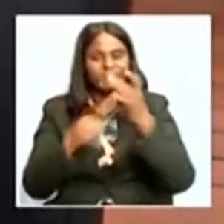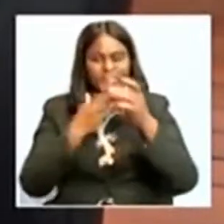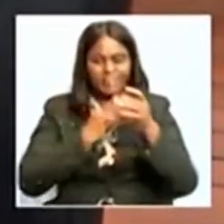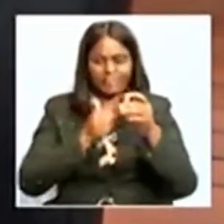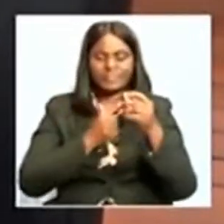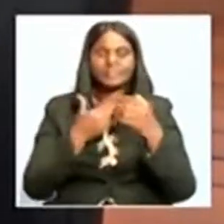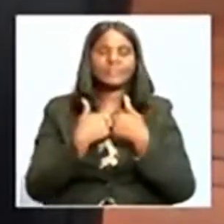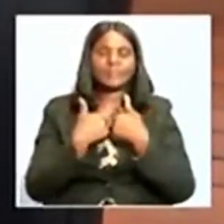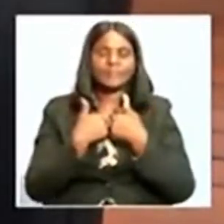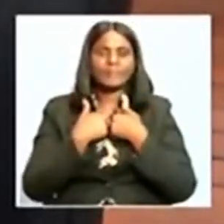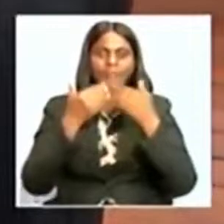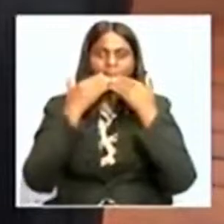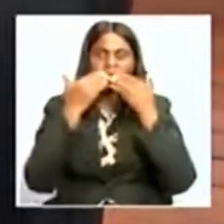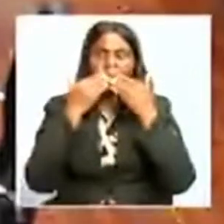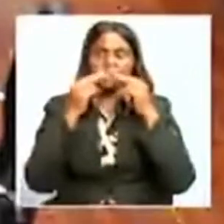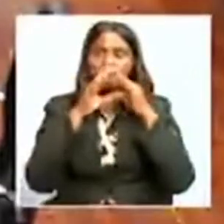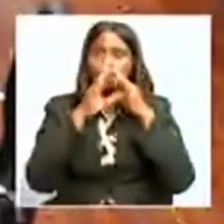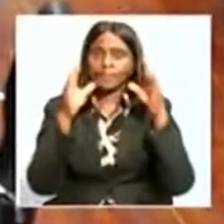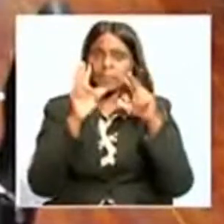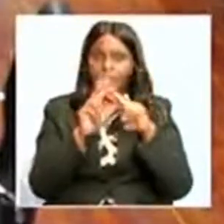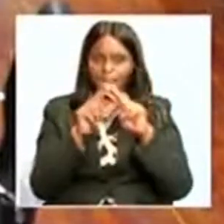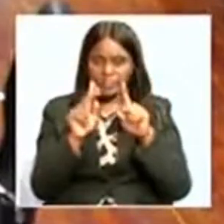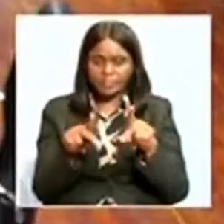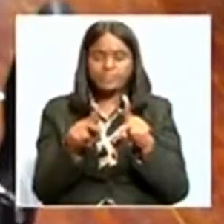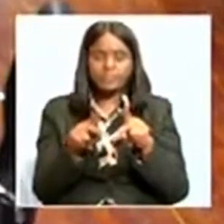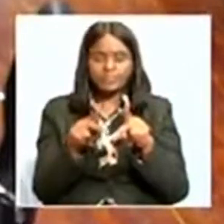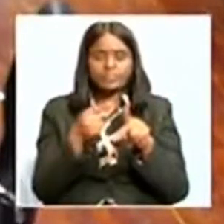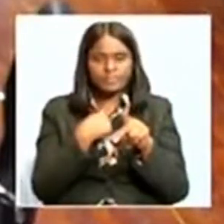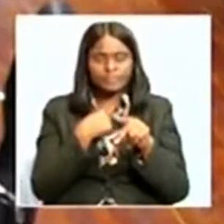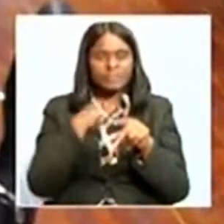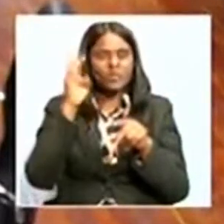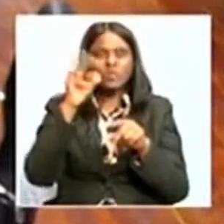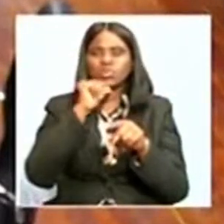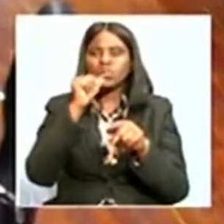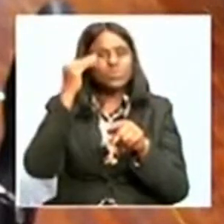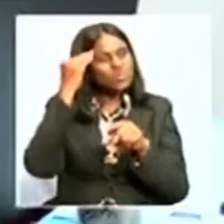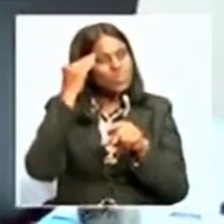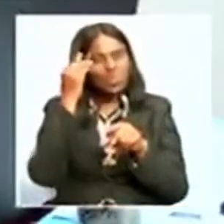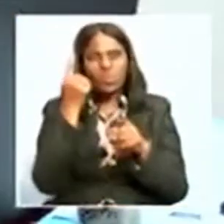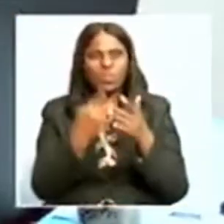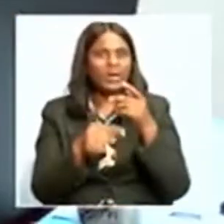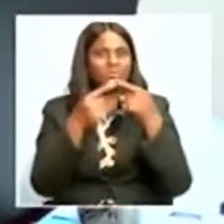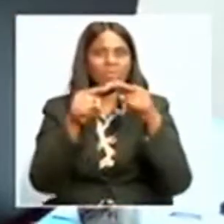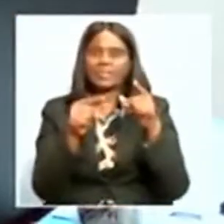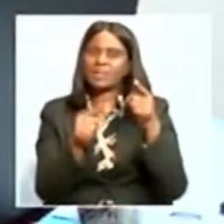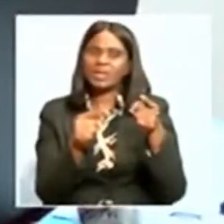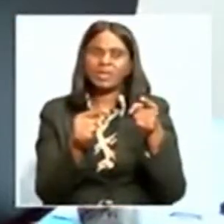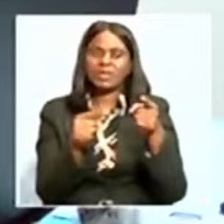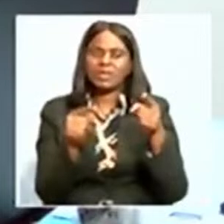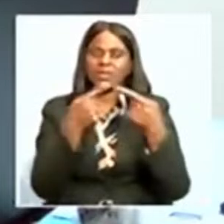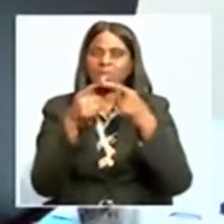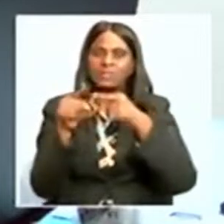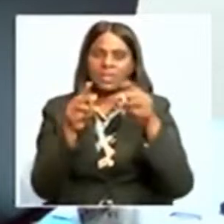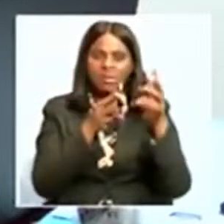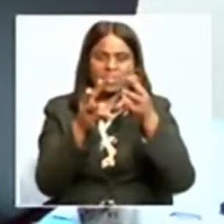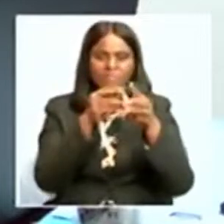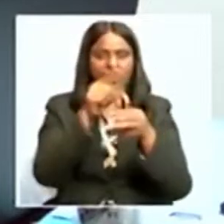Okay. Thank you so much, Chair. I wouldn't know what the practical aspect